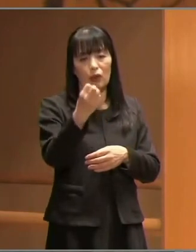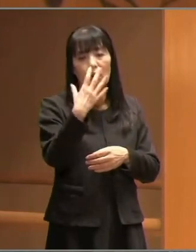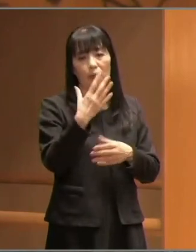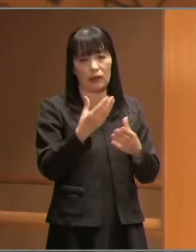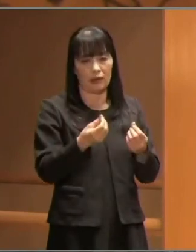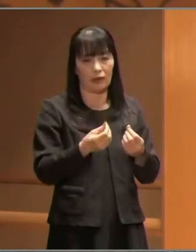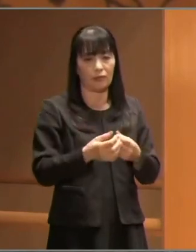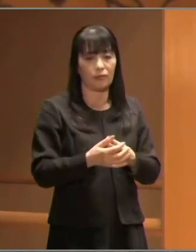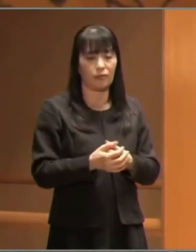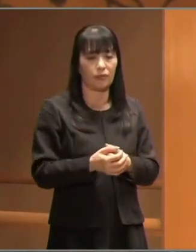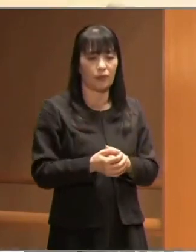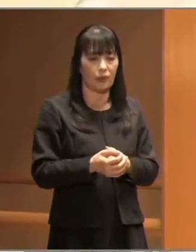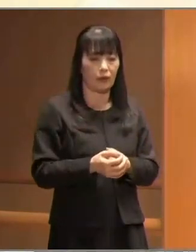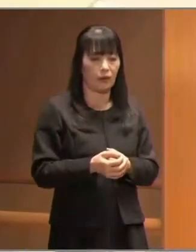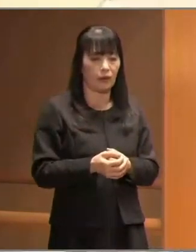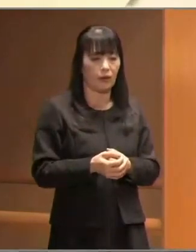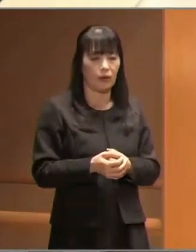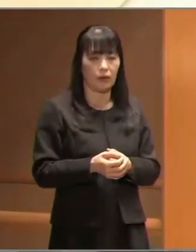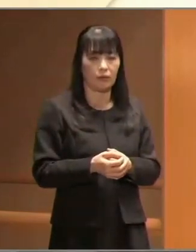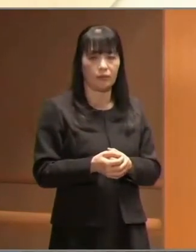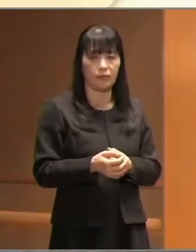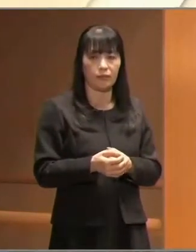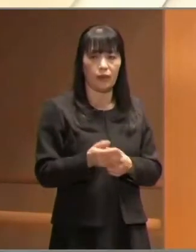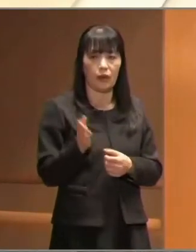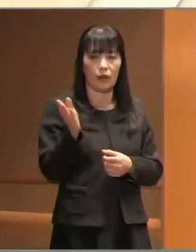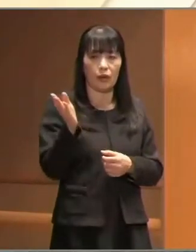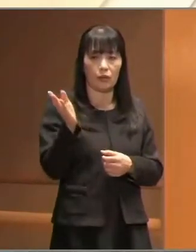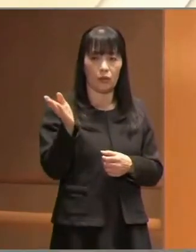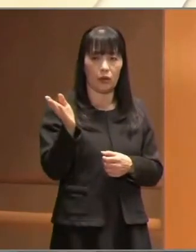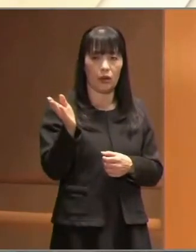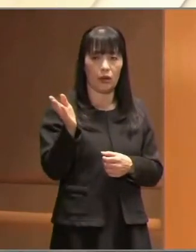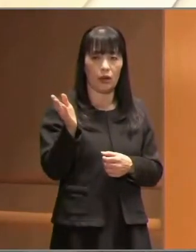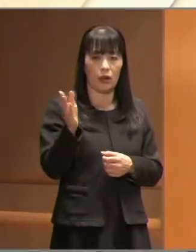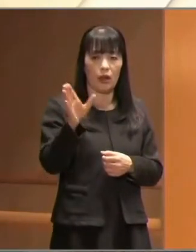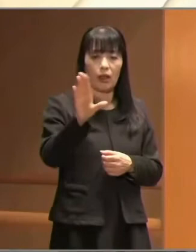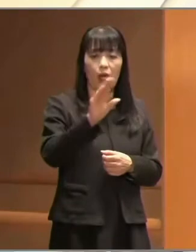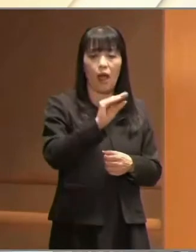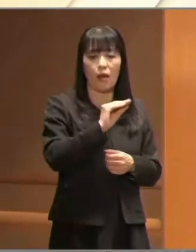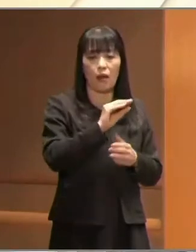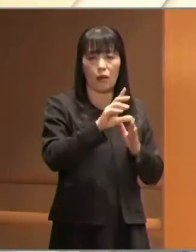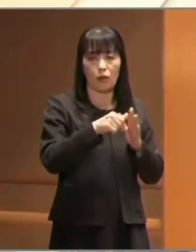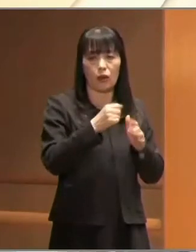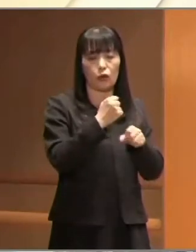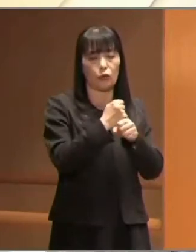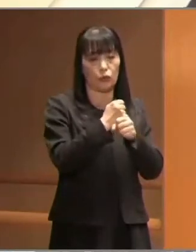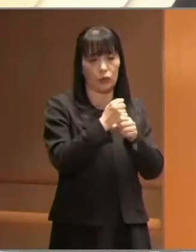was told by the organizer I only have 3 minutes left, and this is